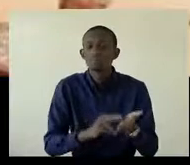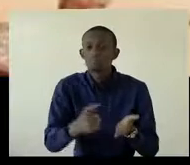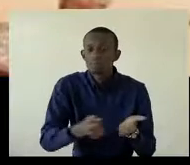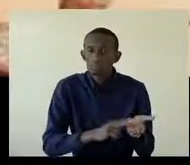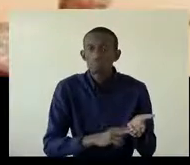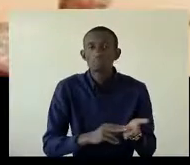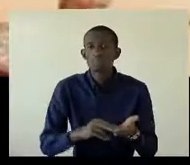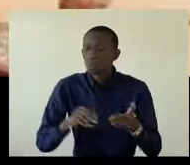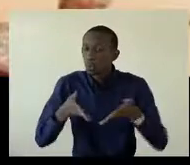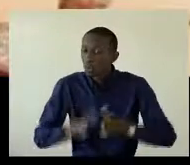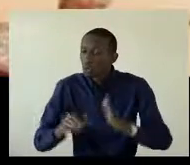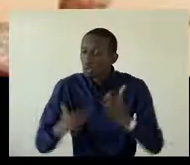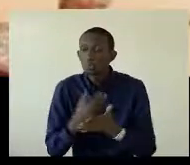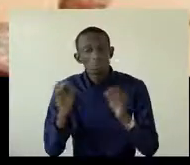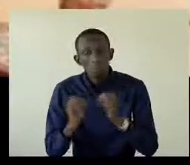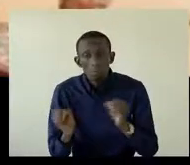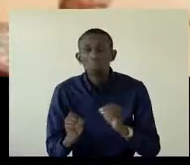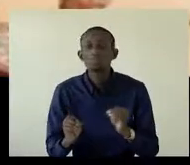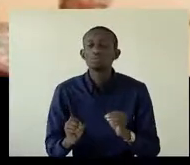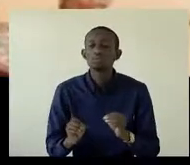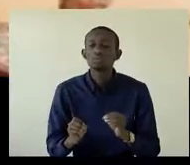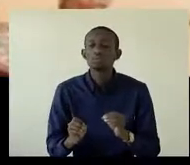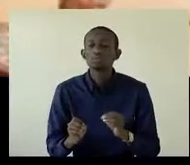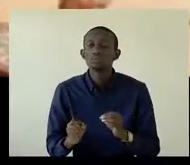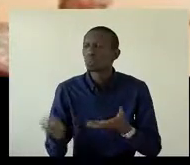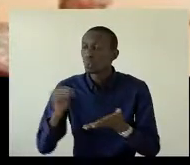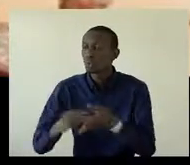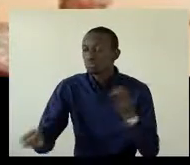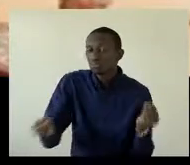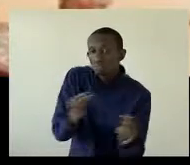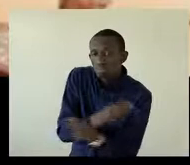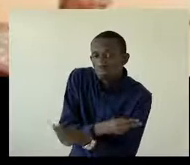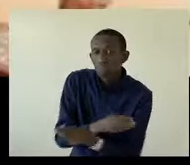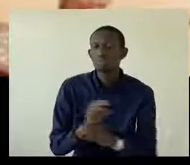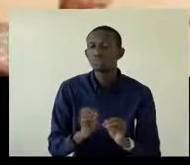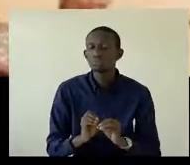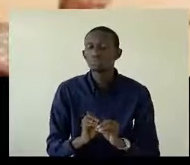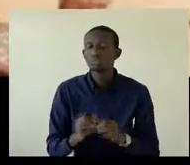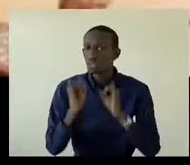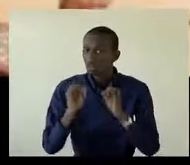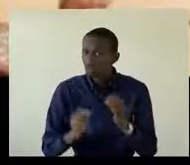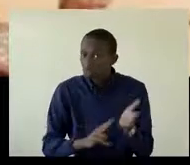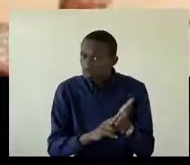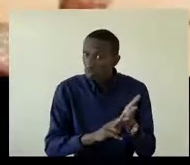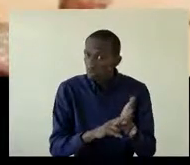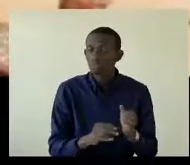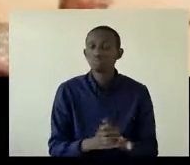They are not renewed, no replacement, and once they have been used or